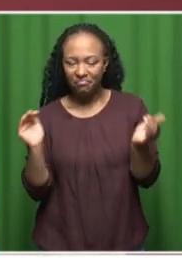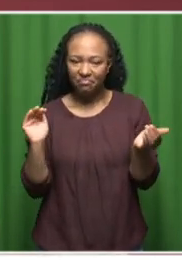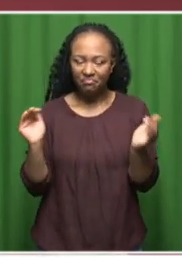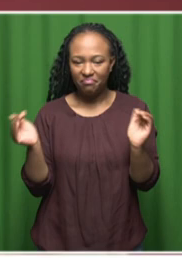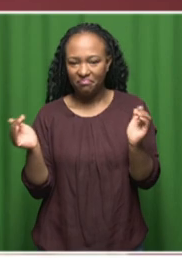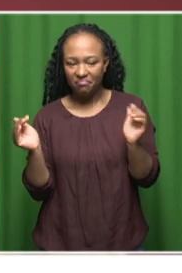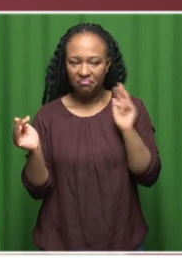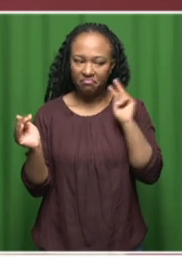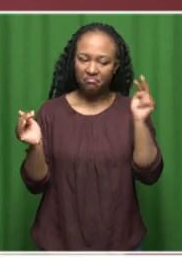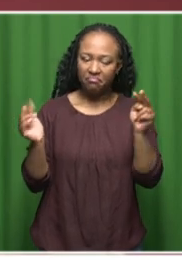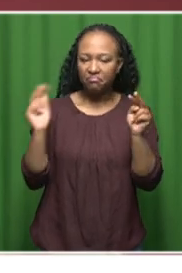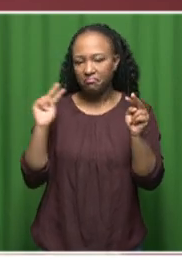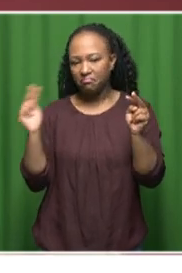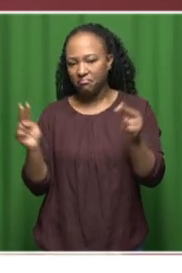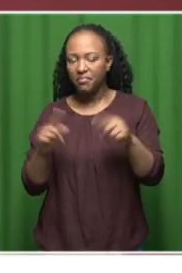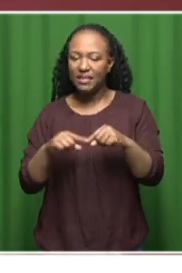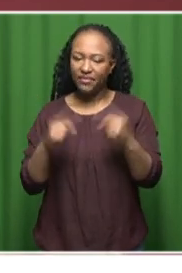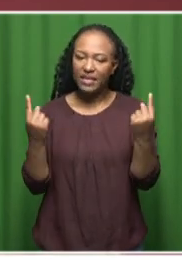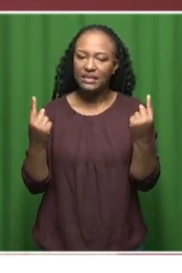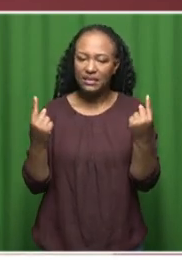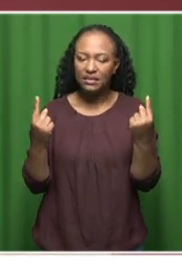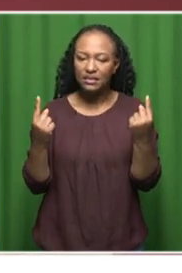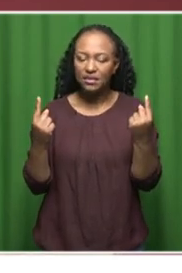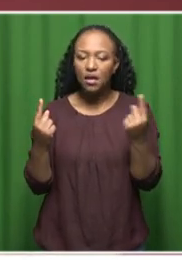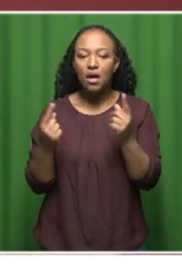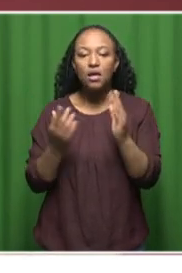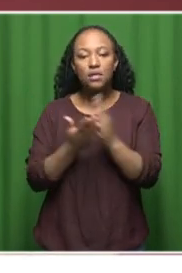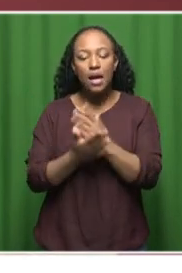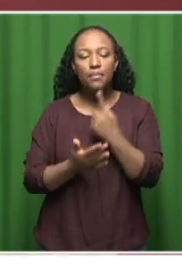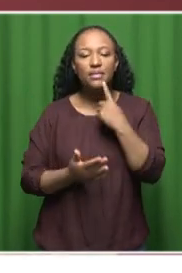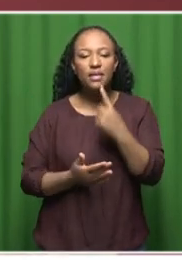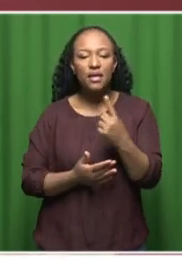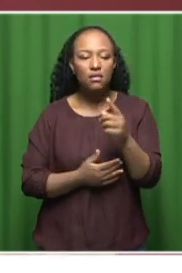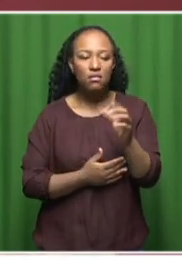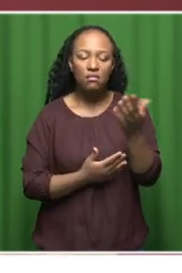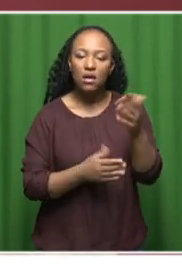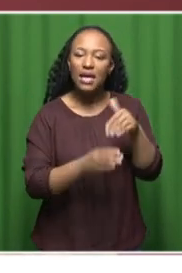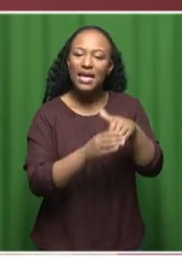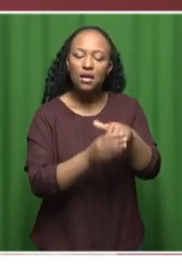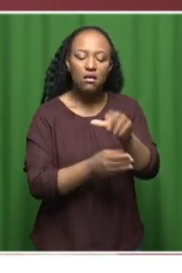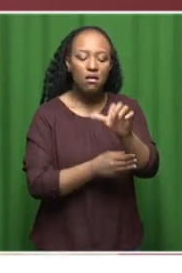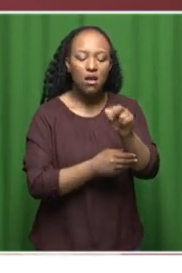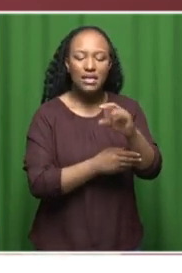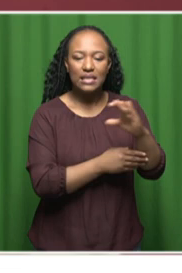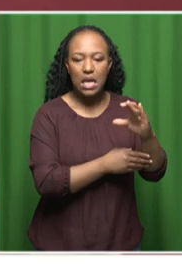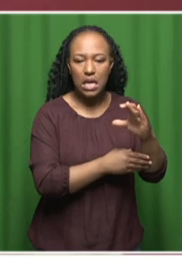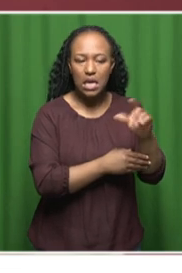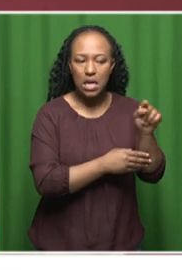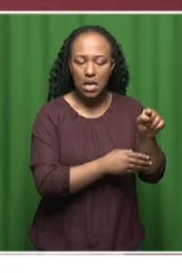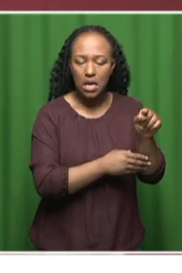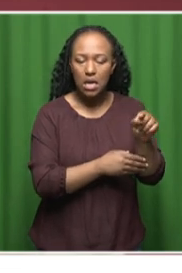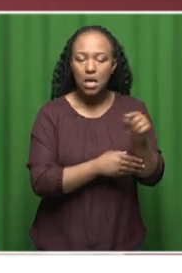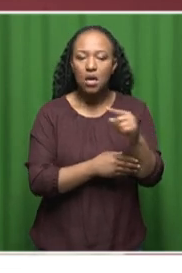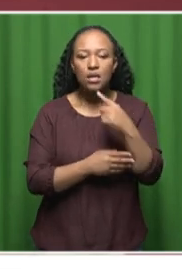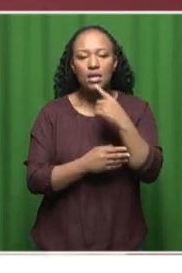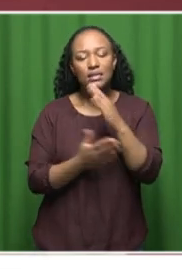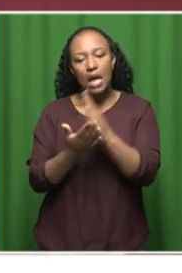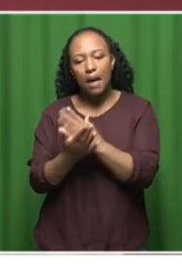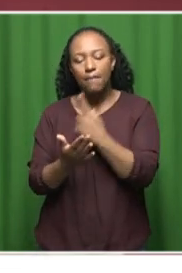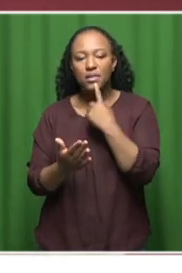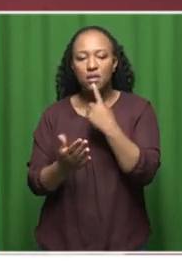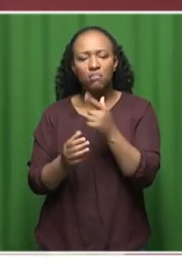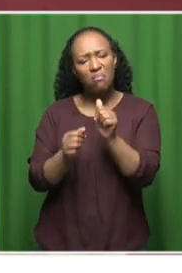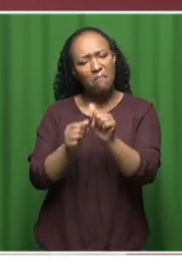at it that way. Those who say, maybe in the ANC or in Sedibeng will say, this is for the better prospects